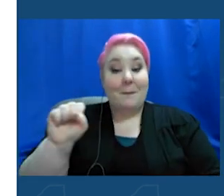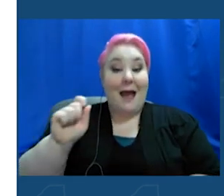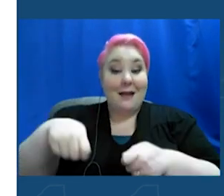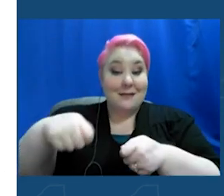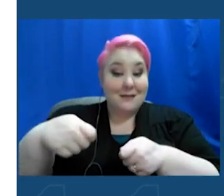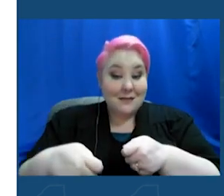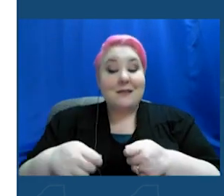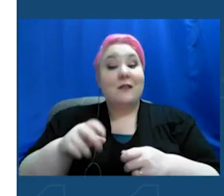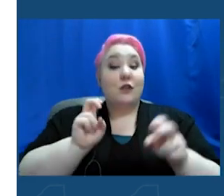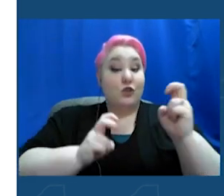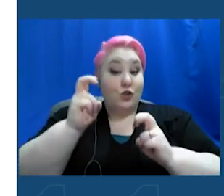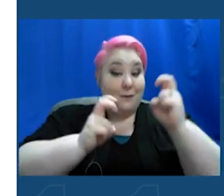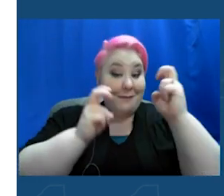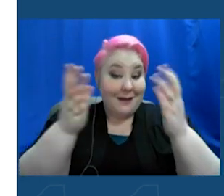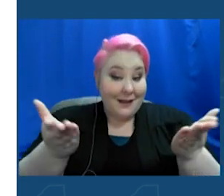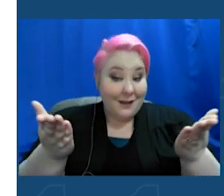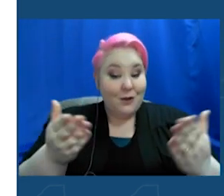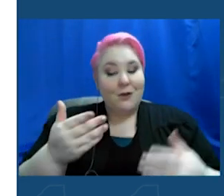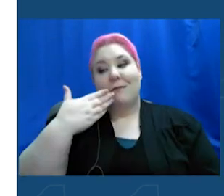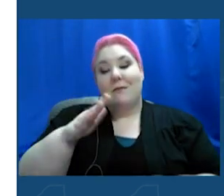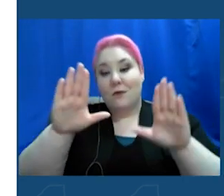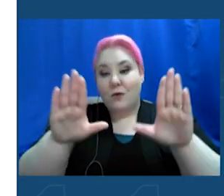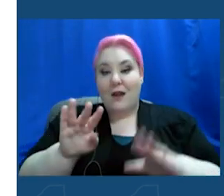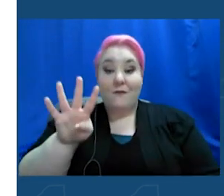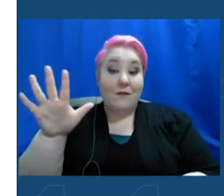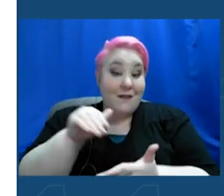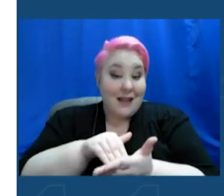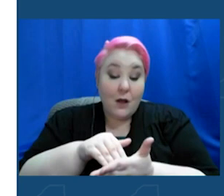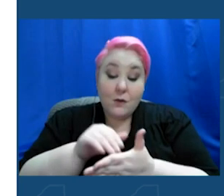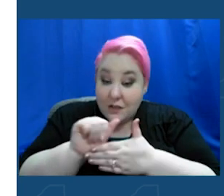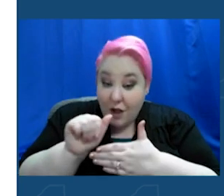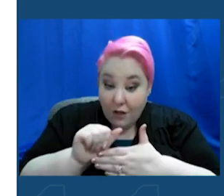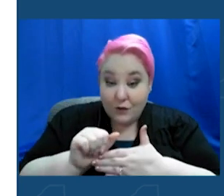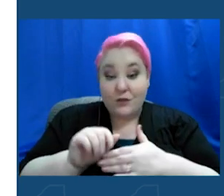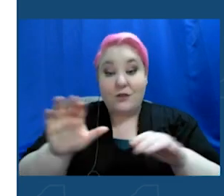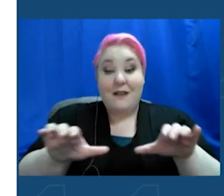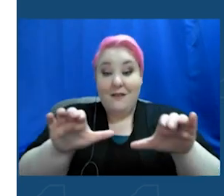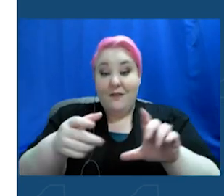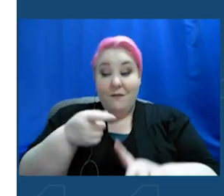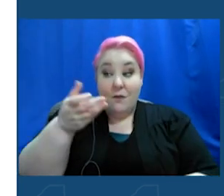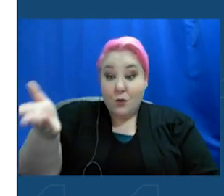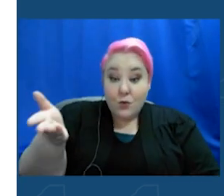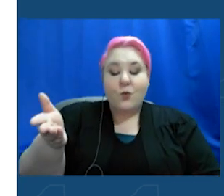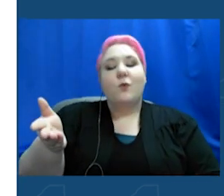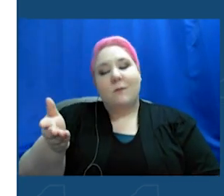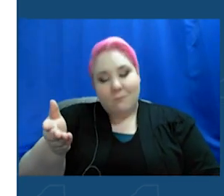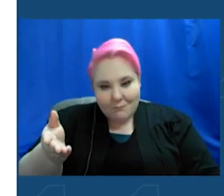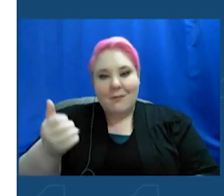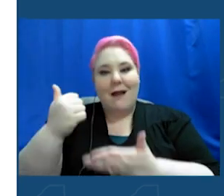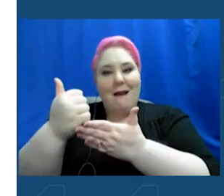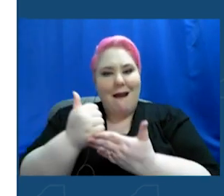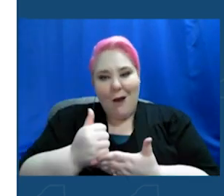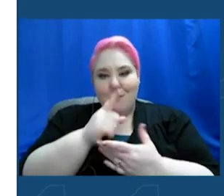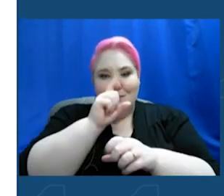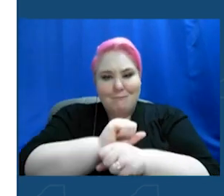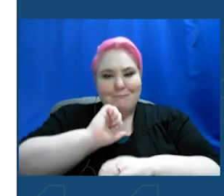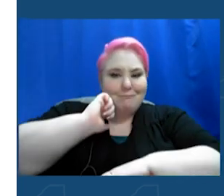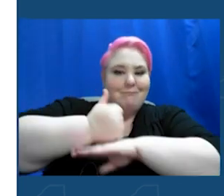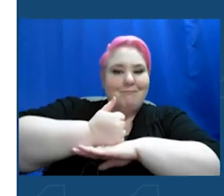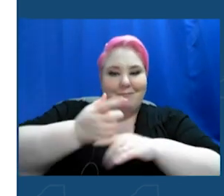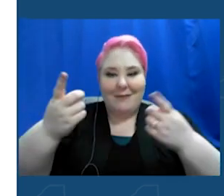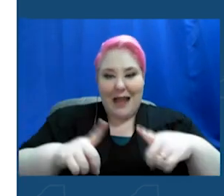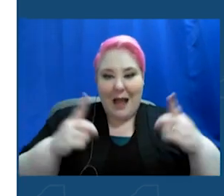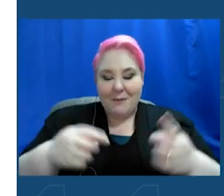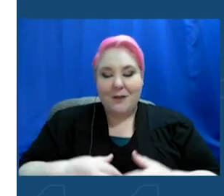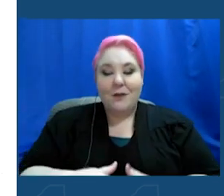great event. $45,000 worth of activity from you made it happen here. We set a new goal for